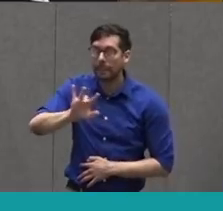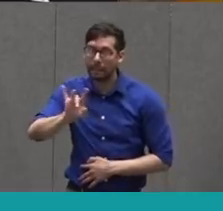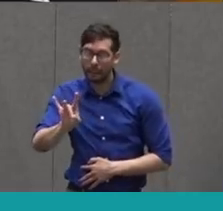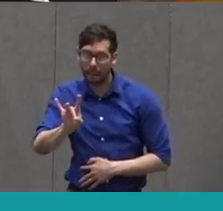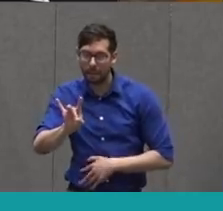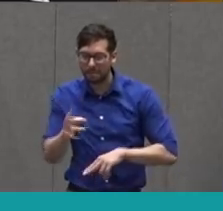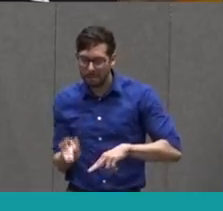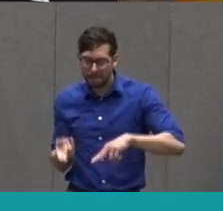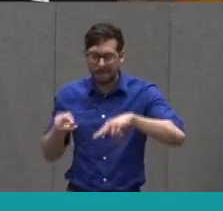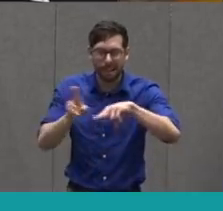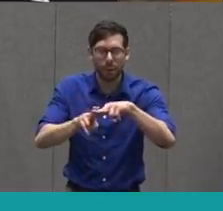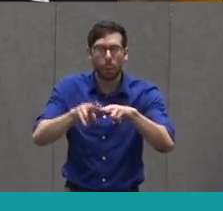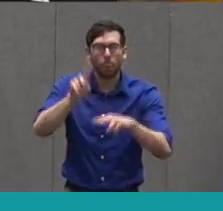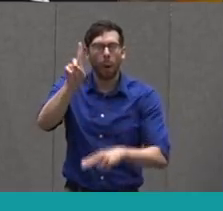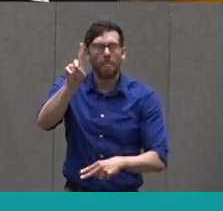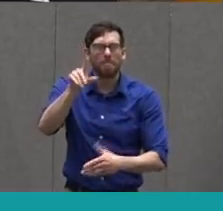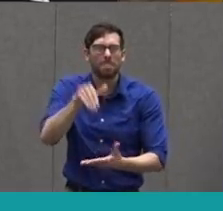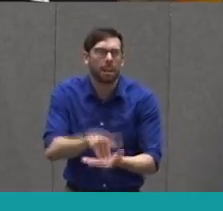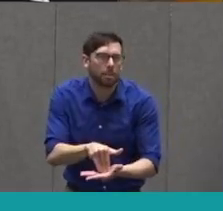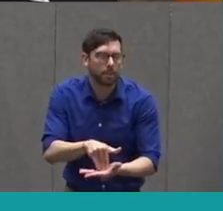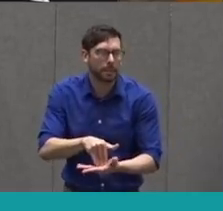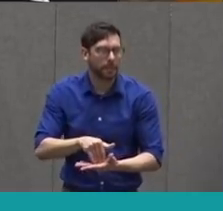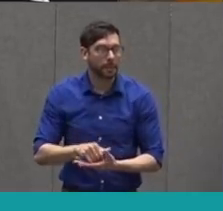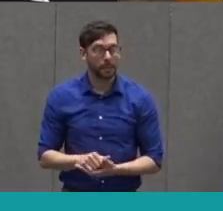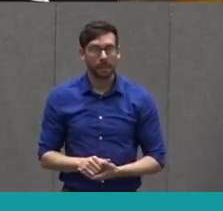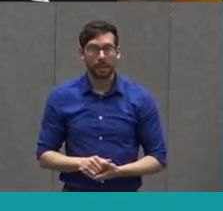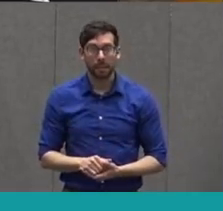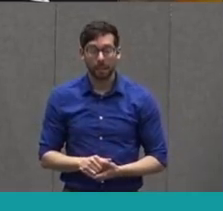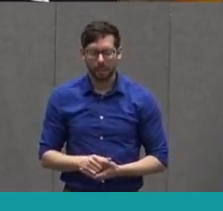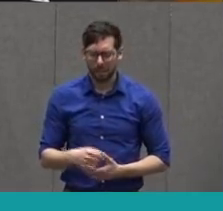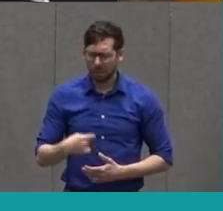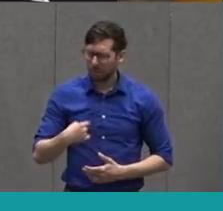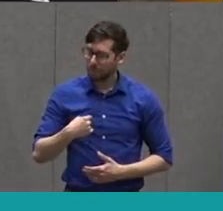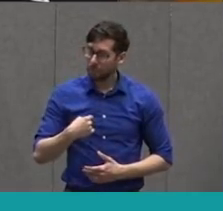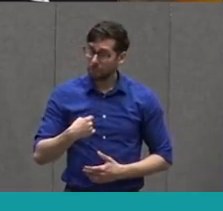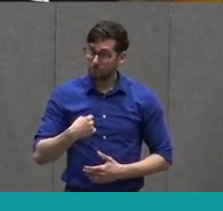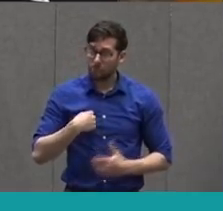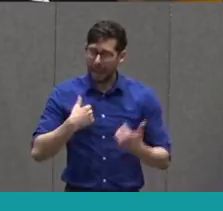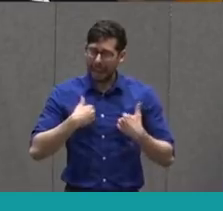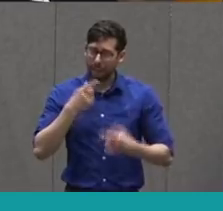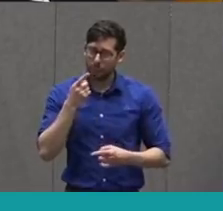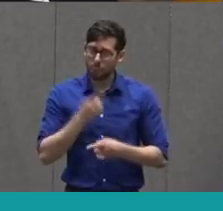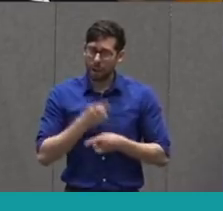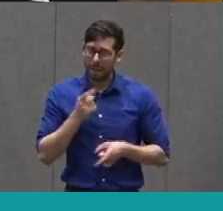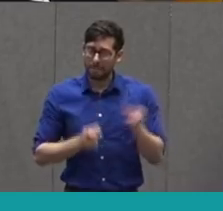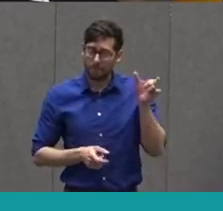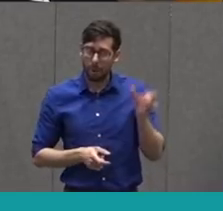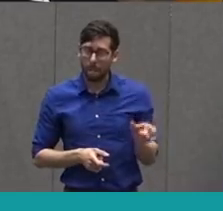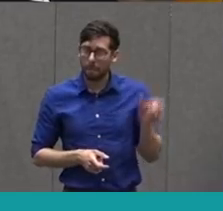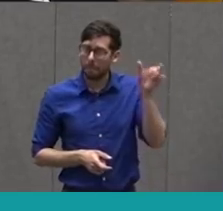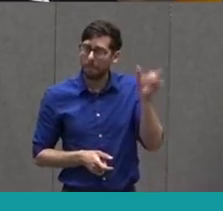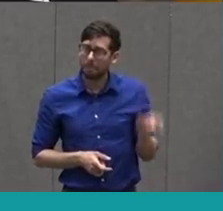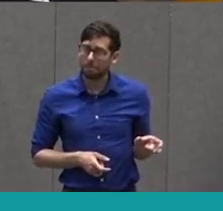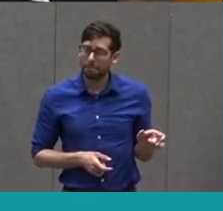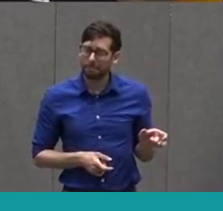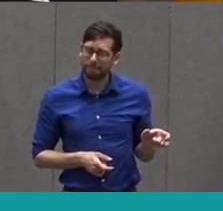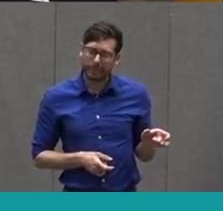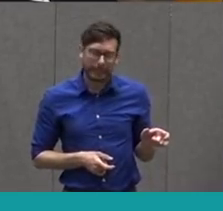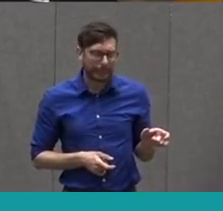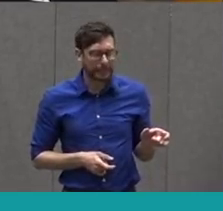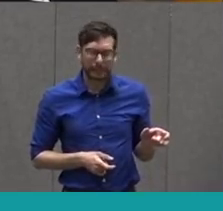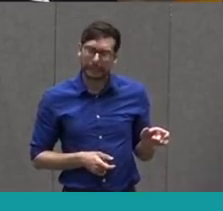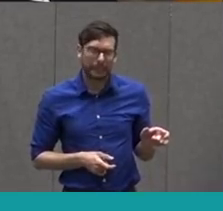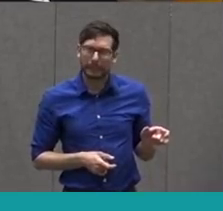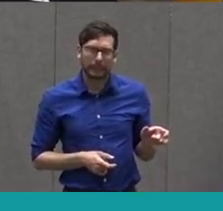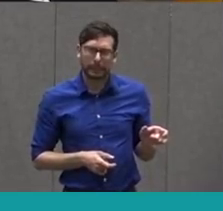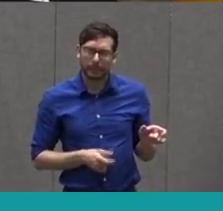258. Now, do I have a column for this? I did not have a column for this, but if